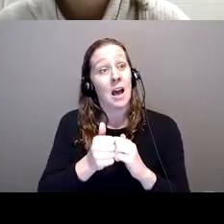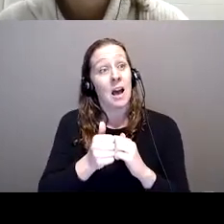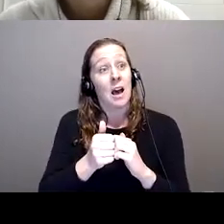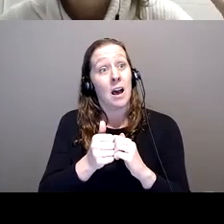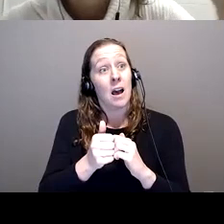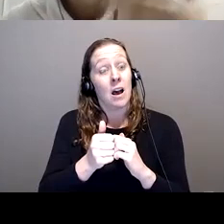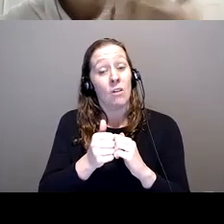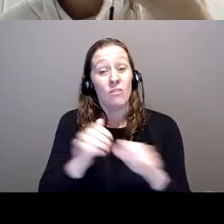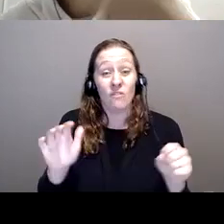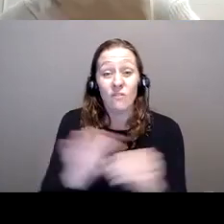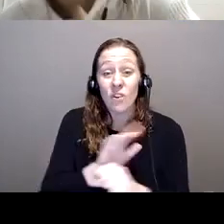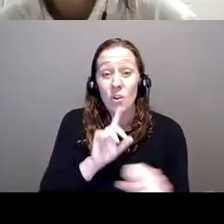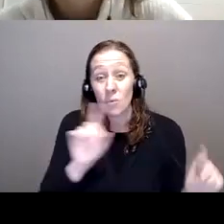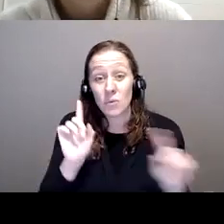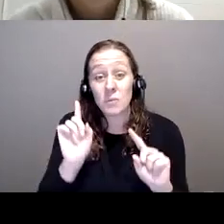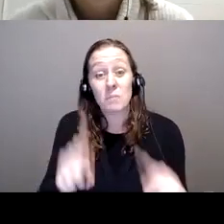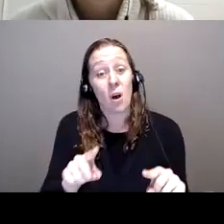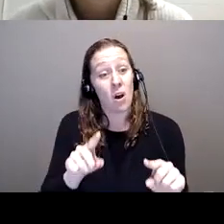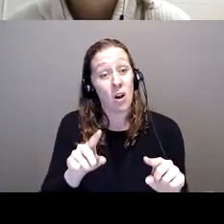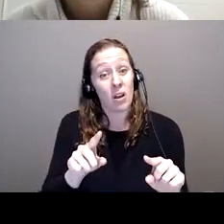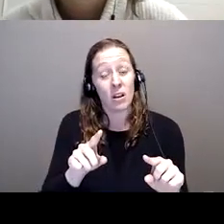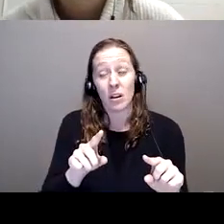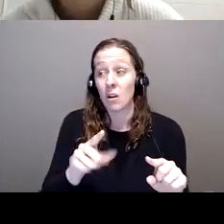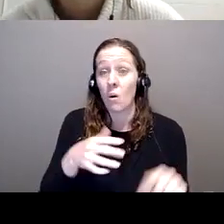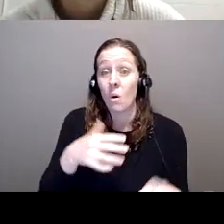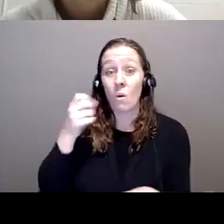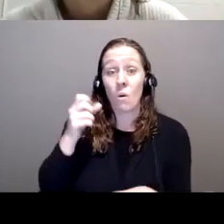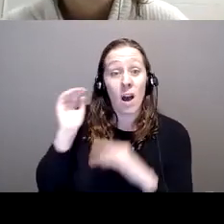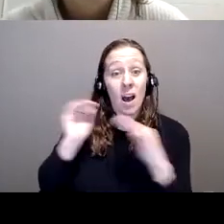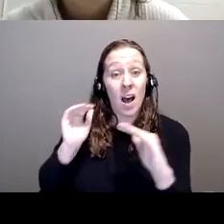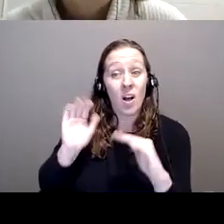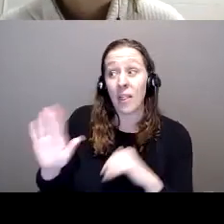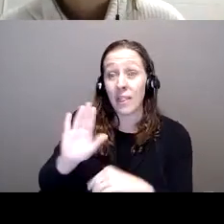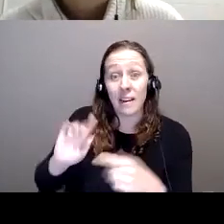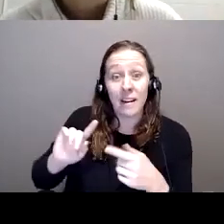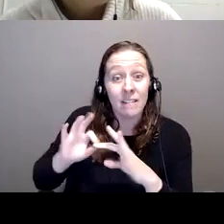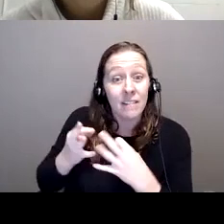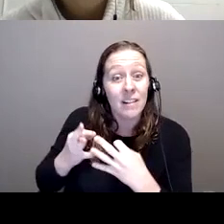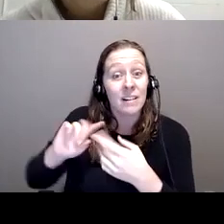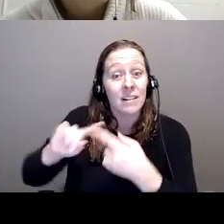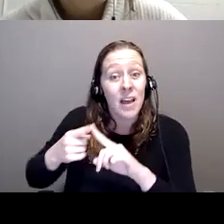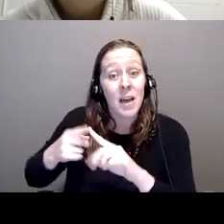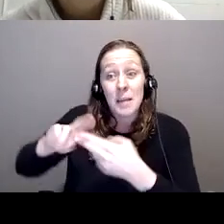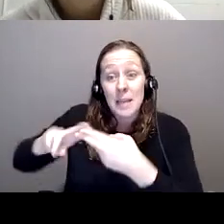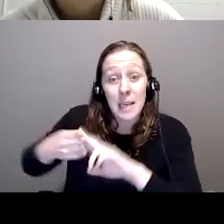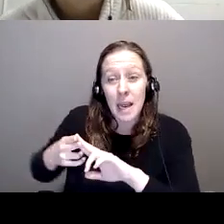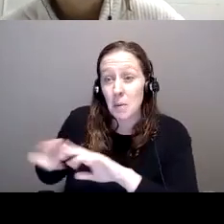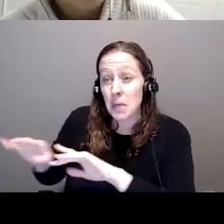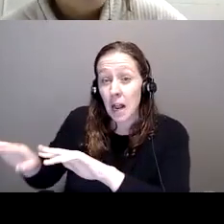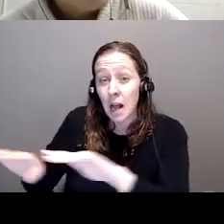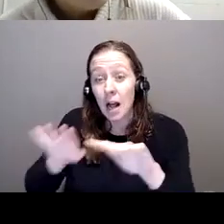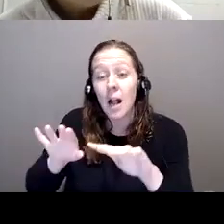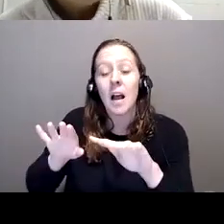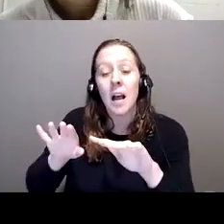to the needs, and to, as we've listened to older adults and their families and neighbors and friends as we did this service.